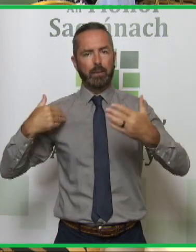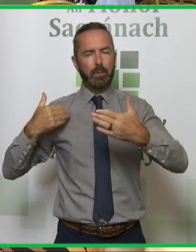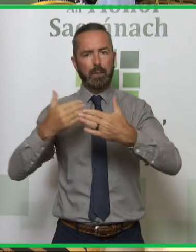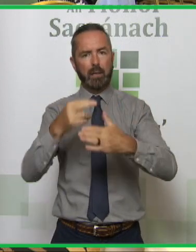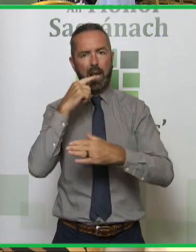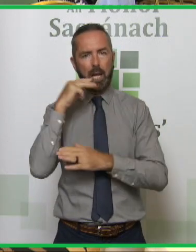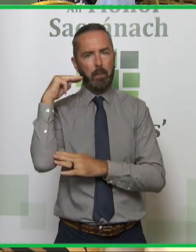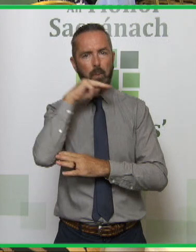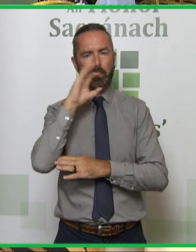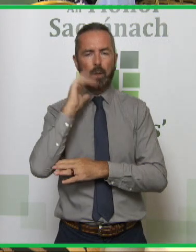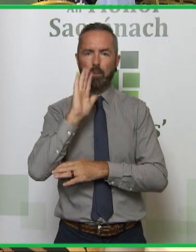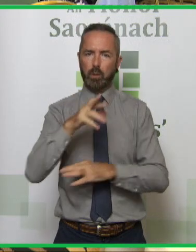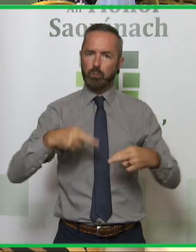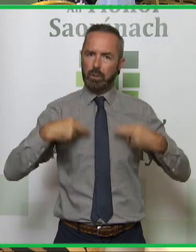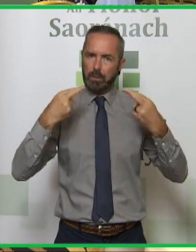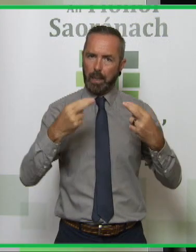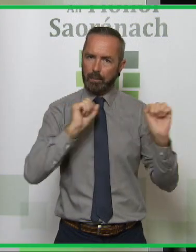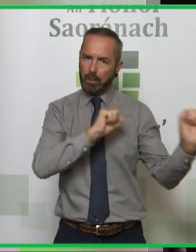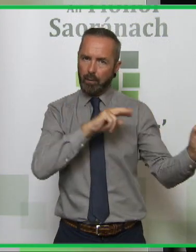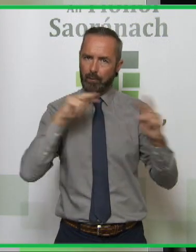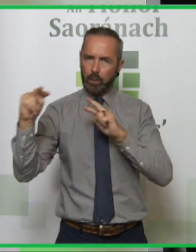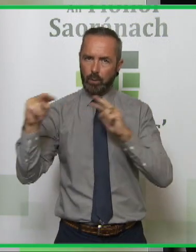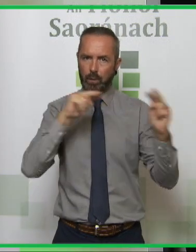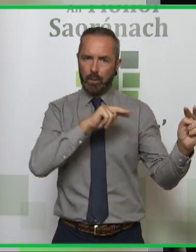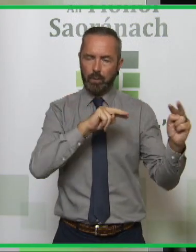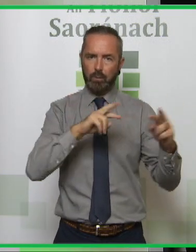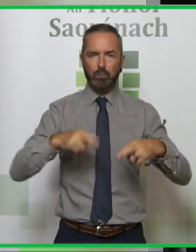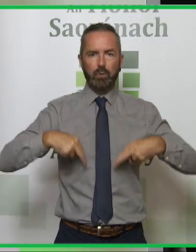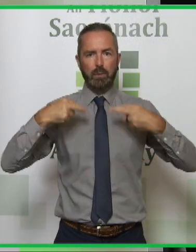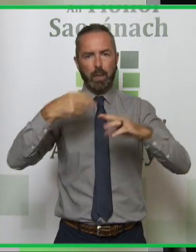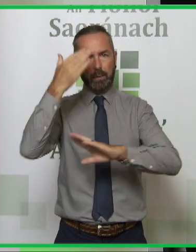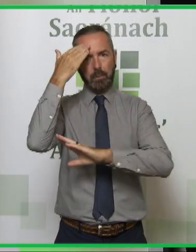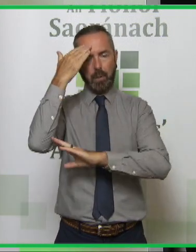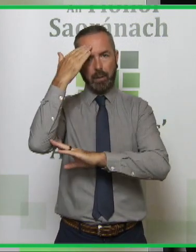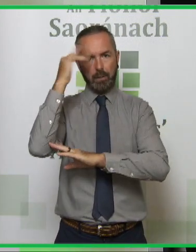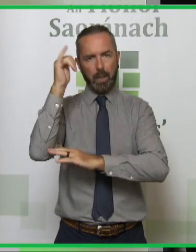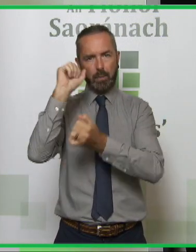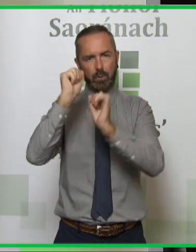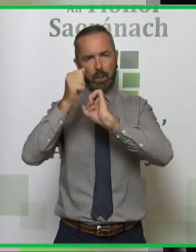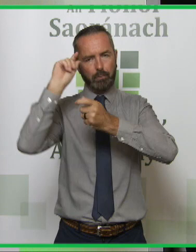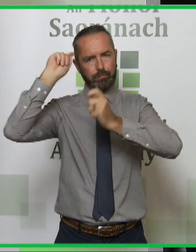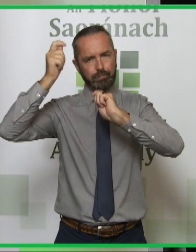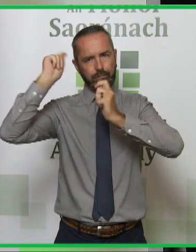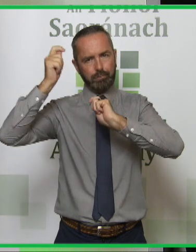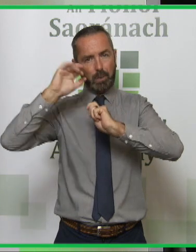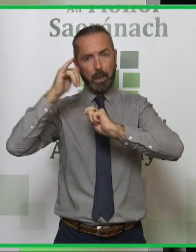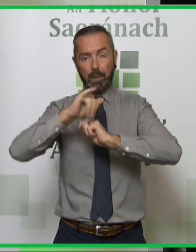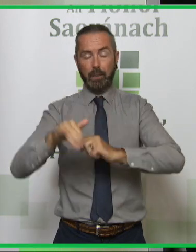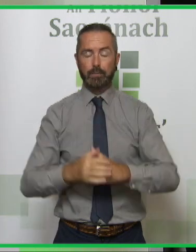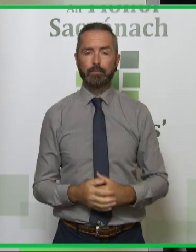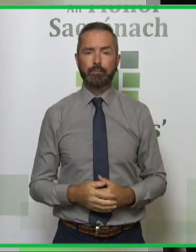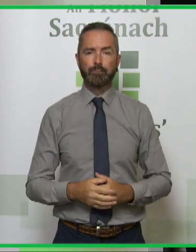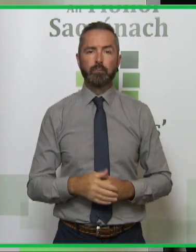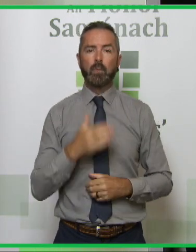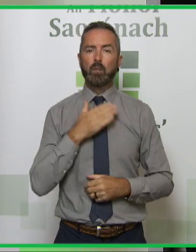really important because we have to respect each other's views, respect each other's minds as it might change or may not change through the process. I just